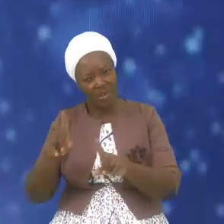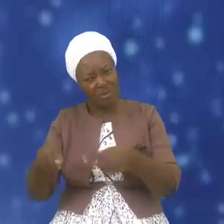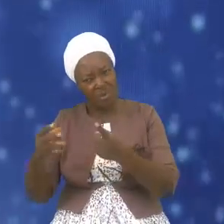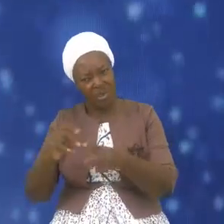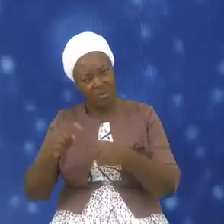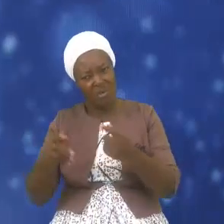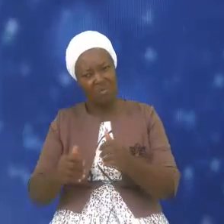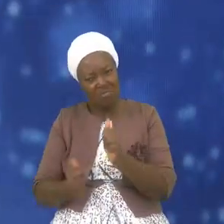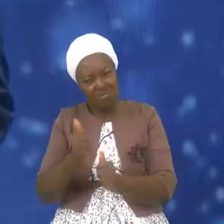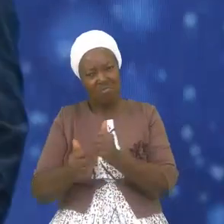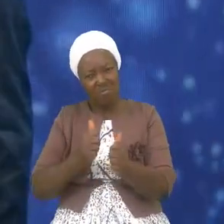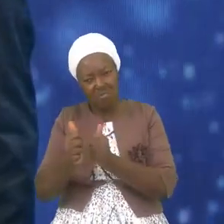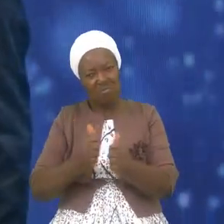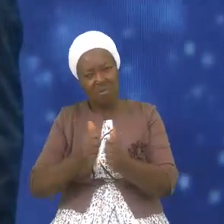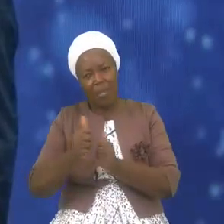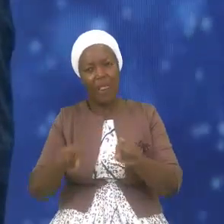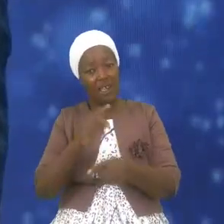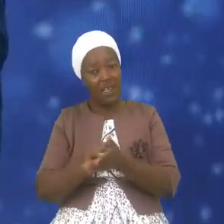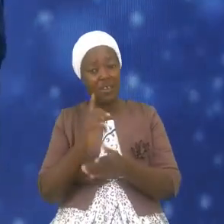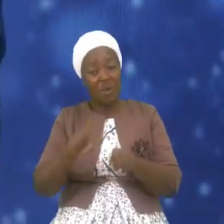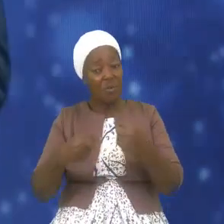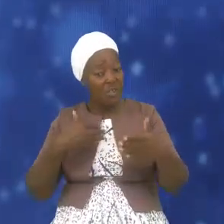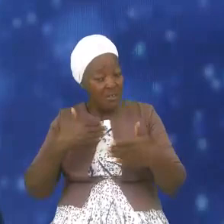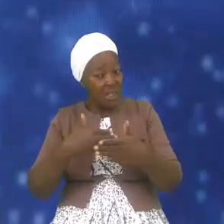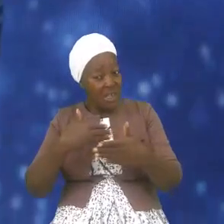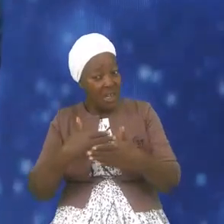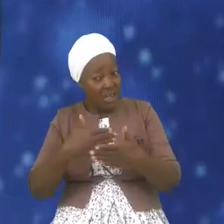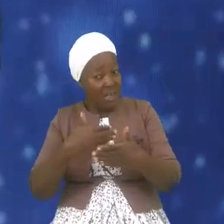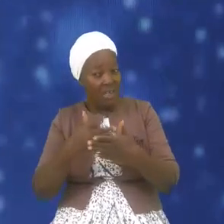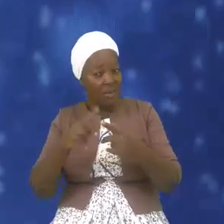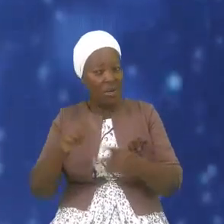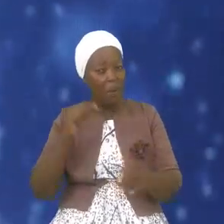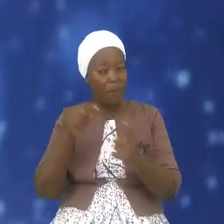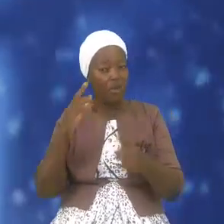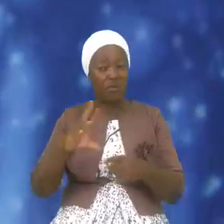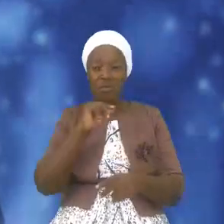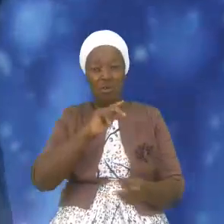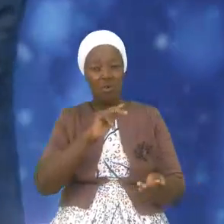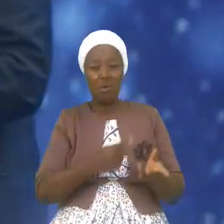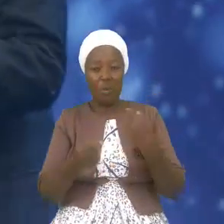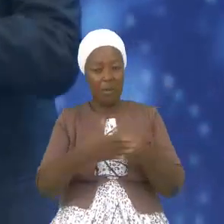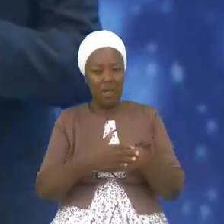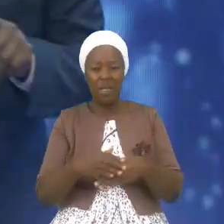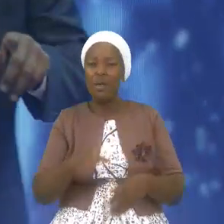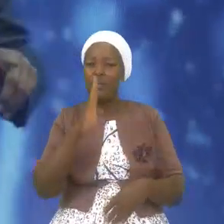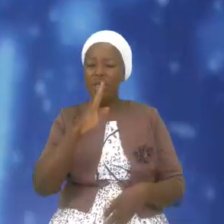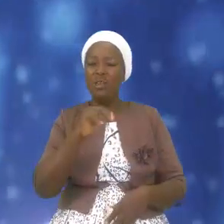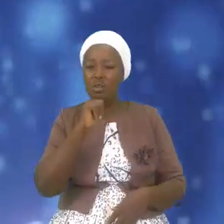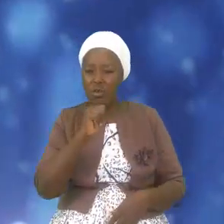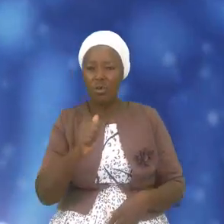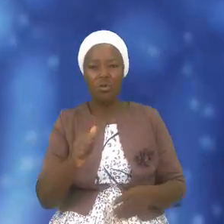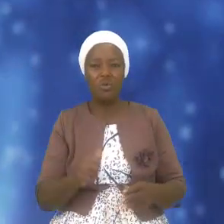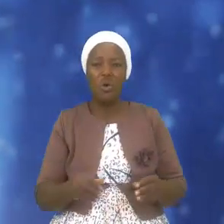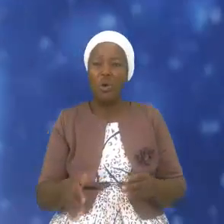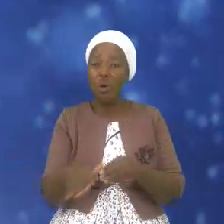no return. Be not overmuch wicked. Liar. You've been lying about this and lying about that,